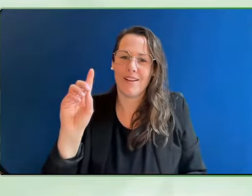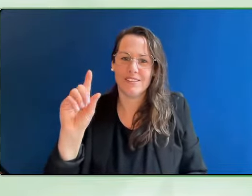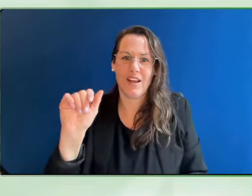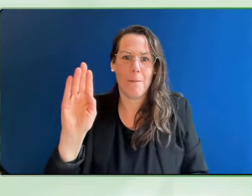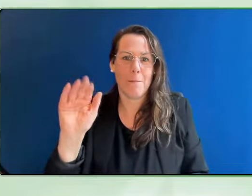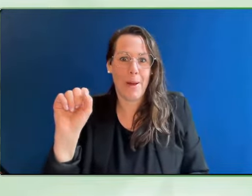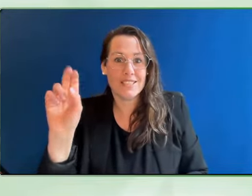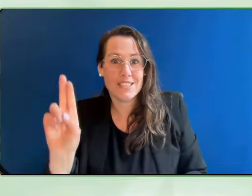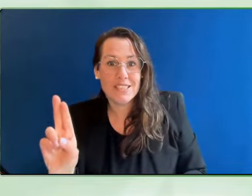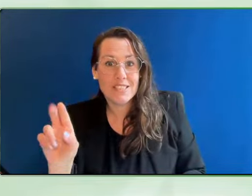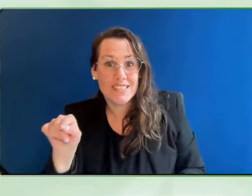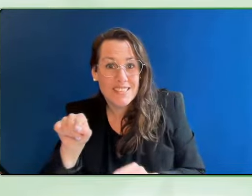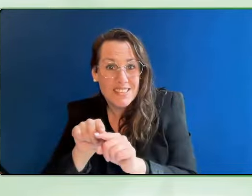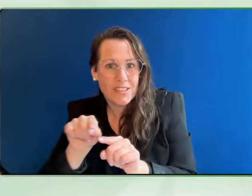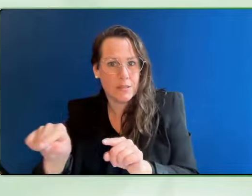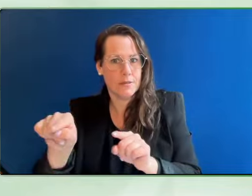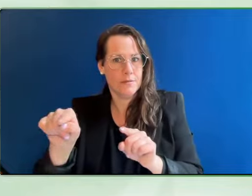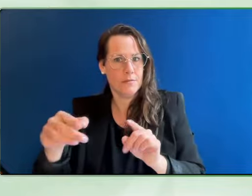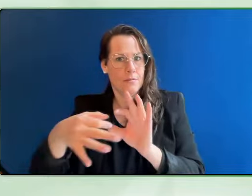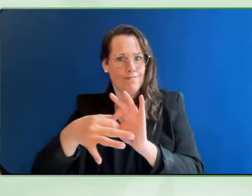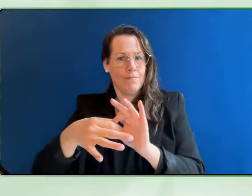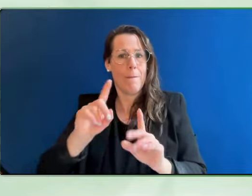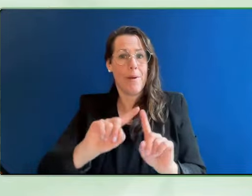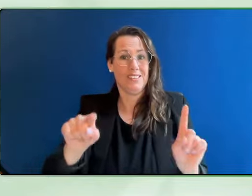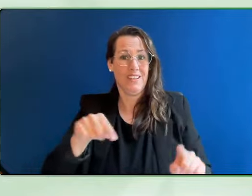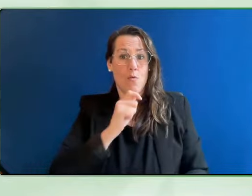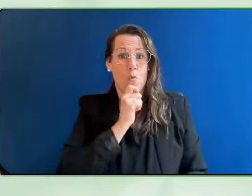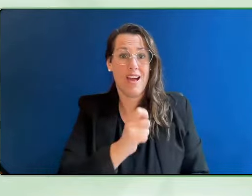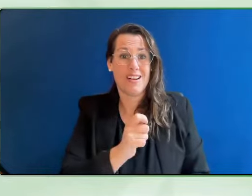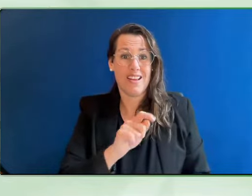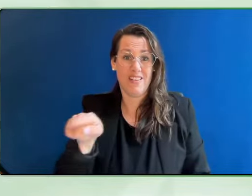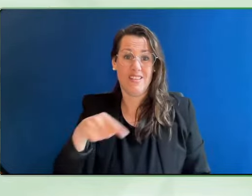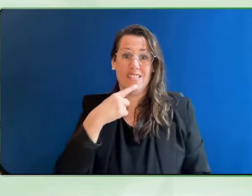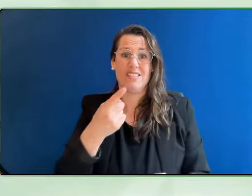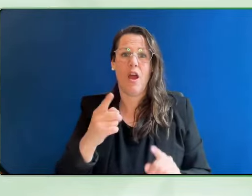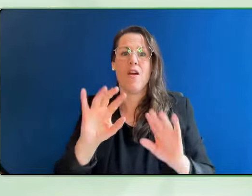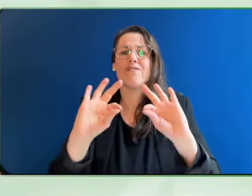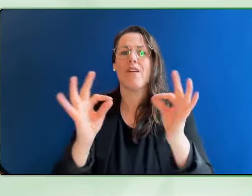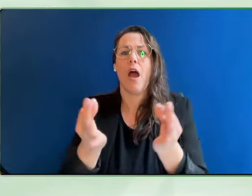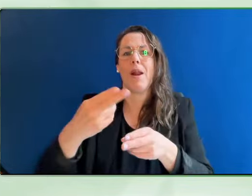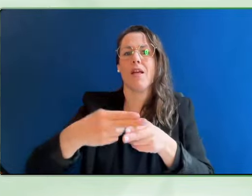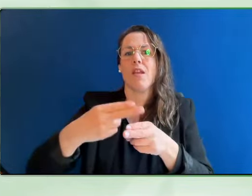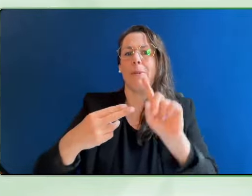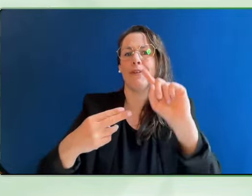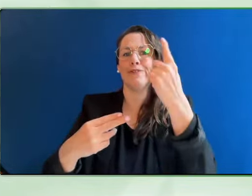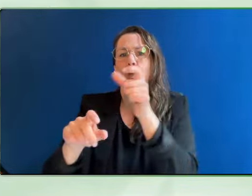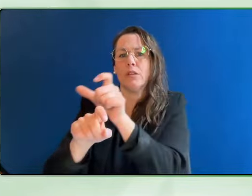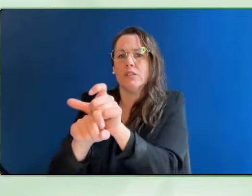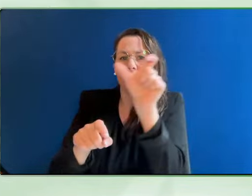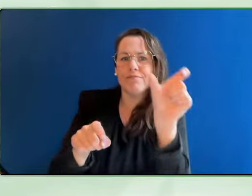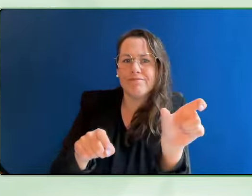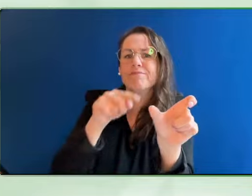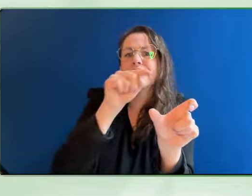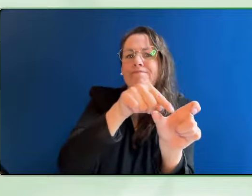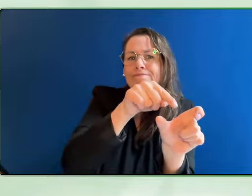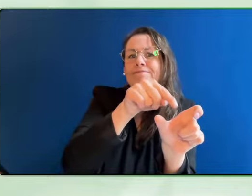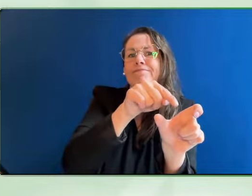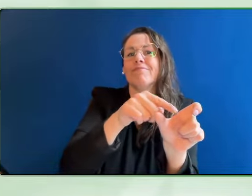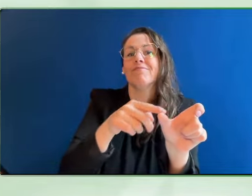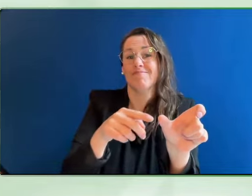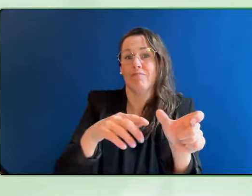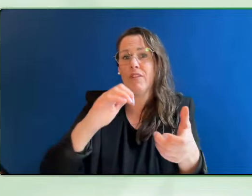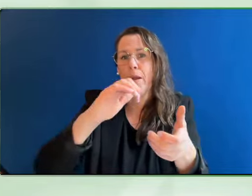for symphonic orchestra 2 half-an-hour piece, and I wrote music for many